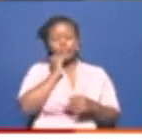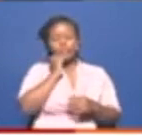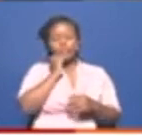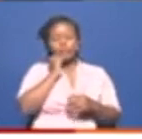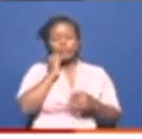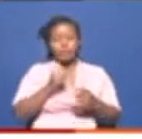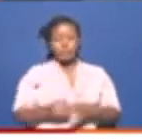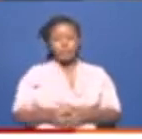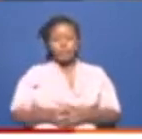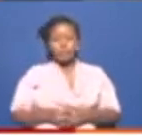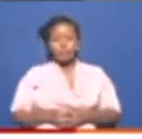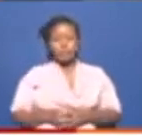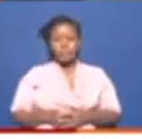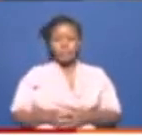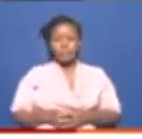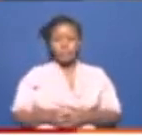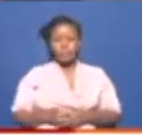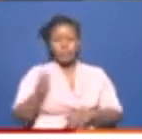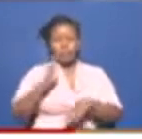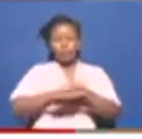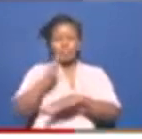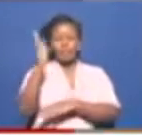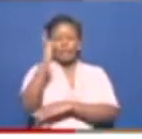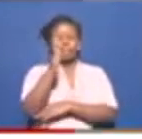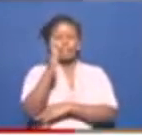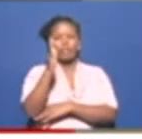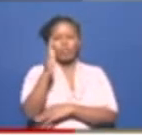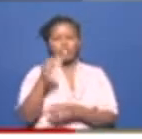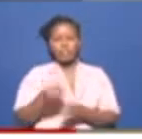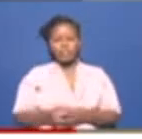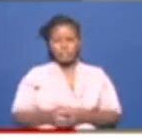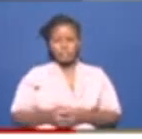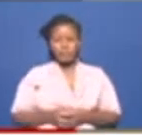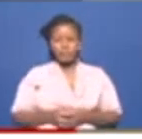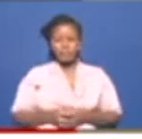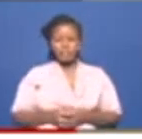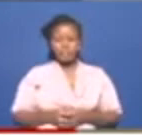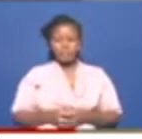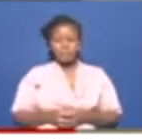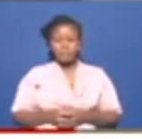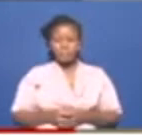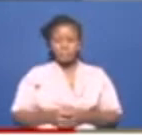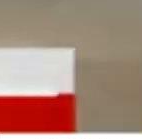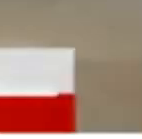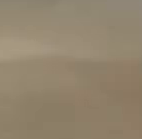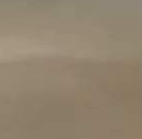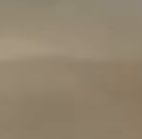Have a blessed afternoon. Thank you.